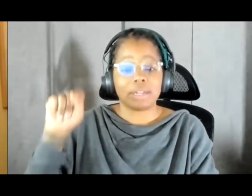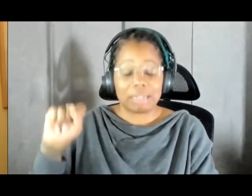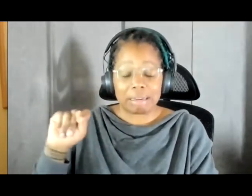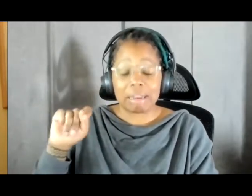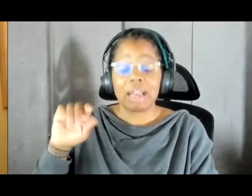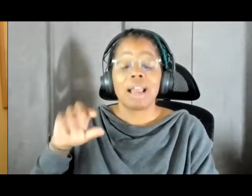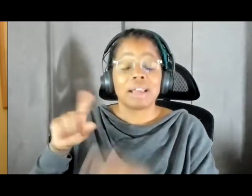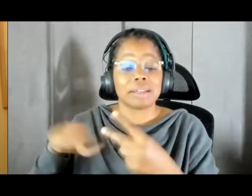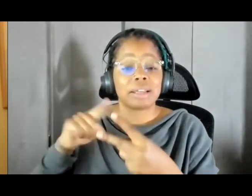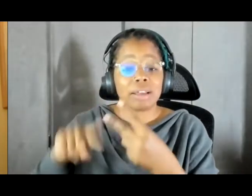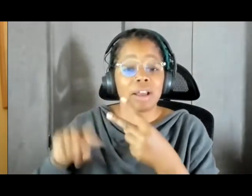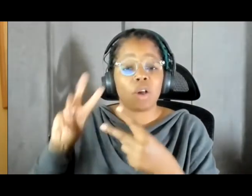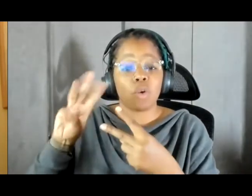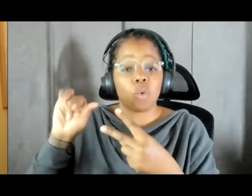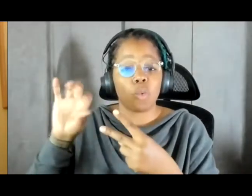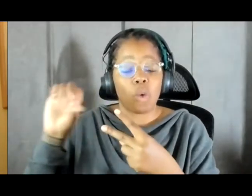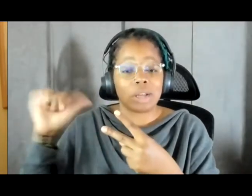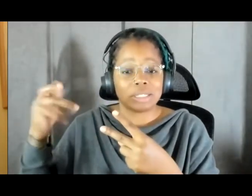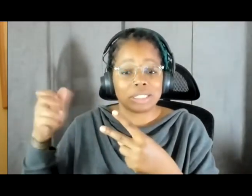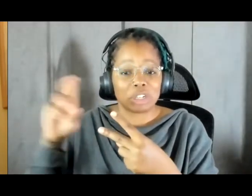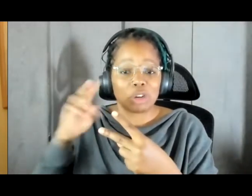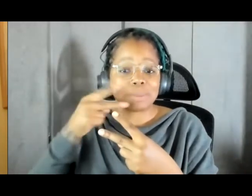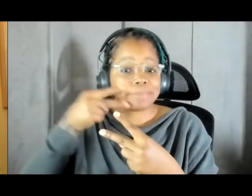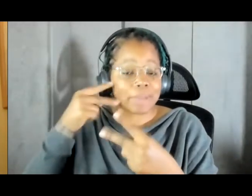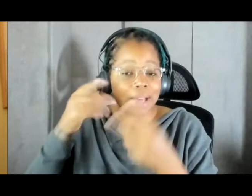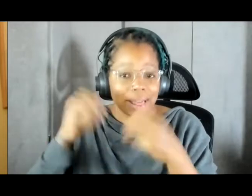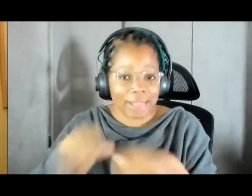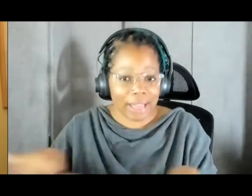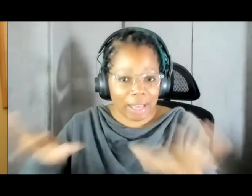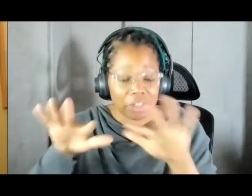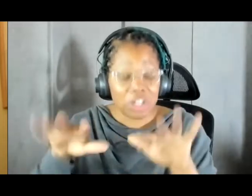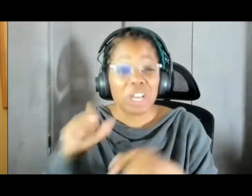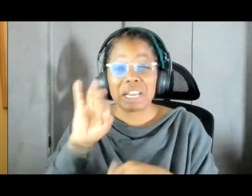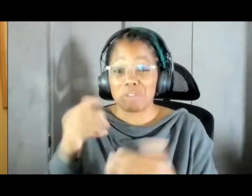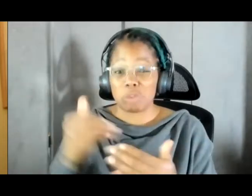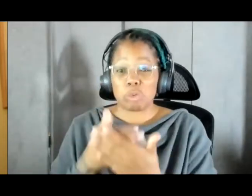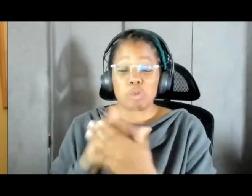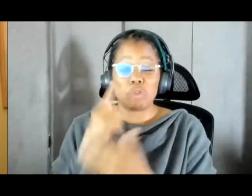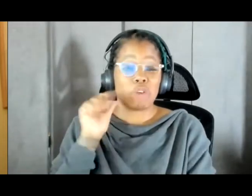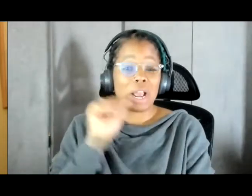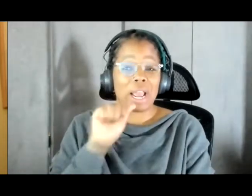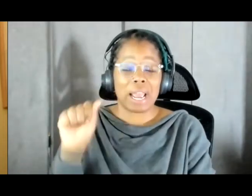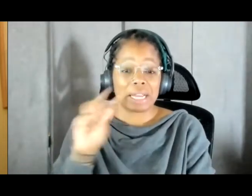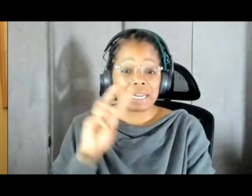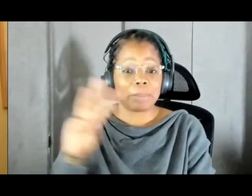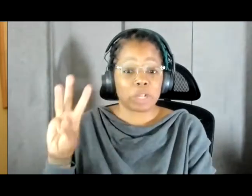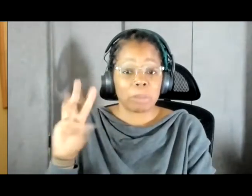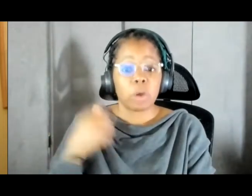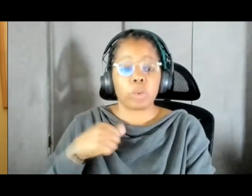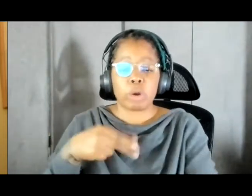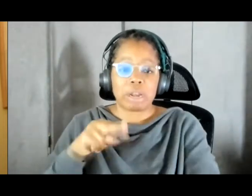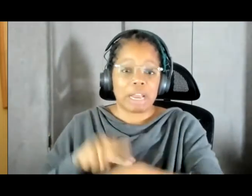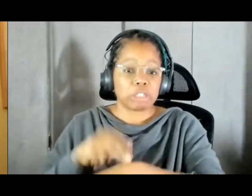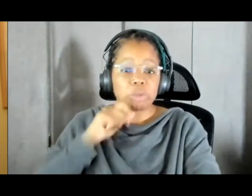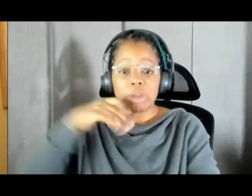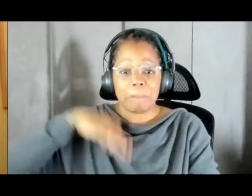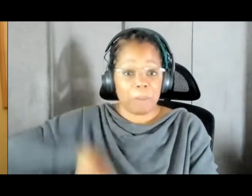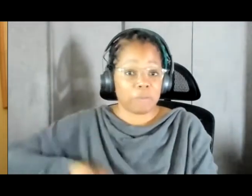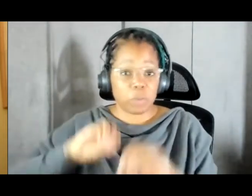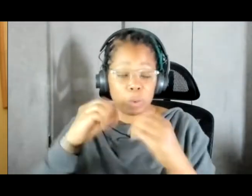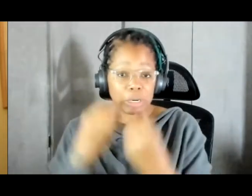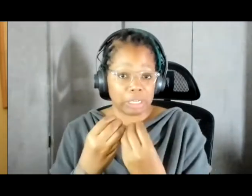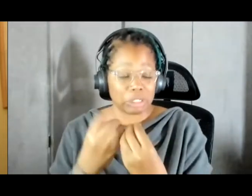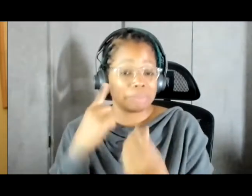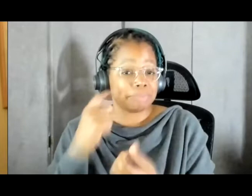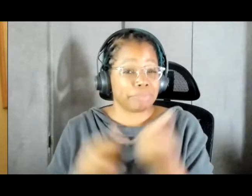lands. For those of you who are new to the AAWW, we are a national nonprofit organization dedicated